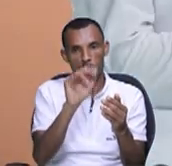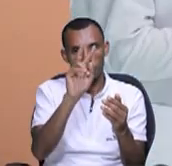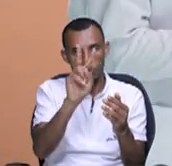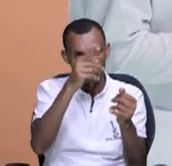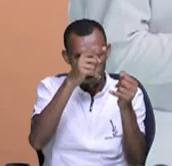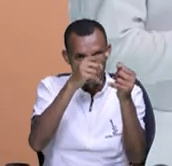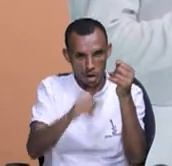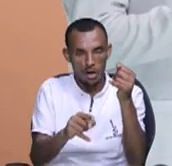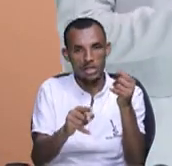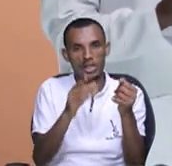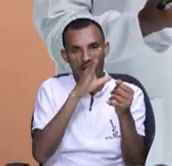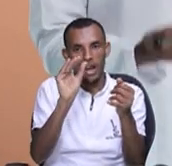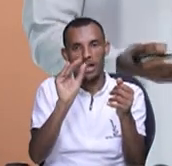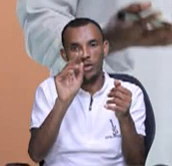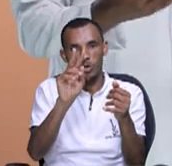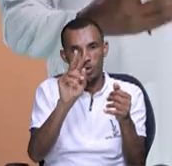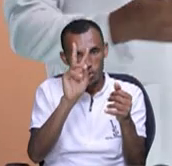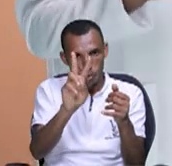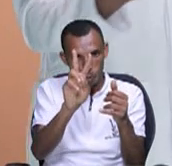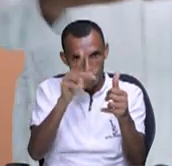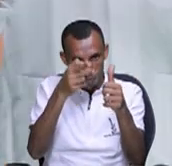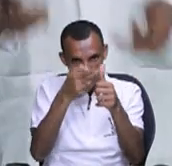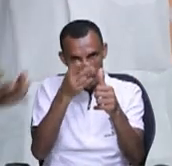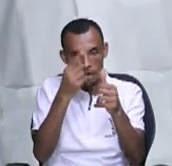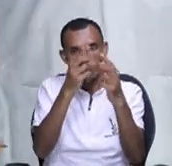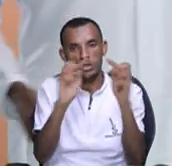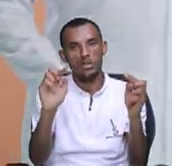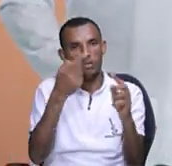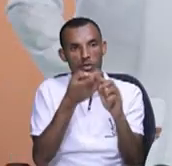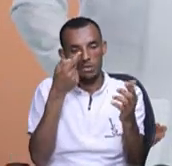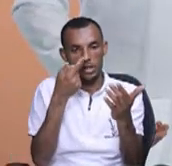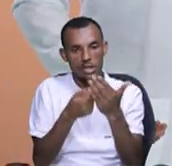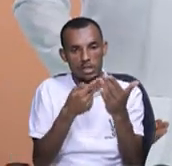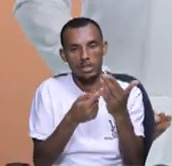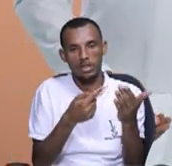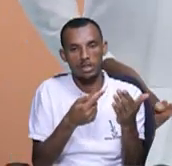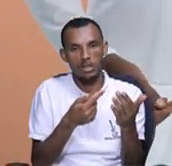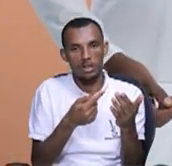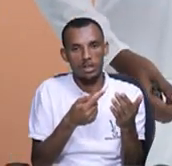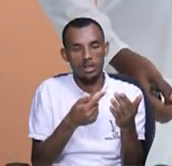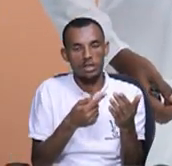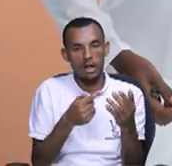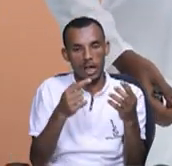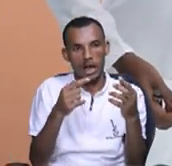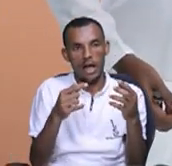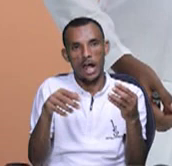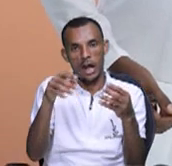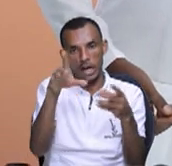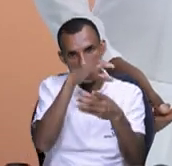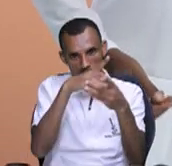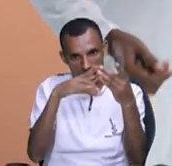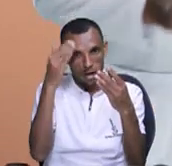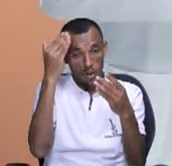in this initial position and terminal position. From this, this region is known as